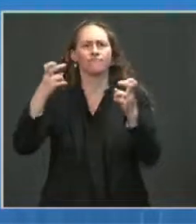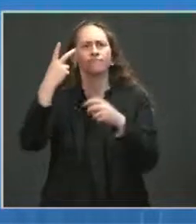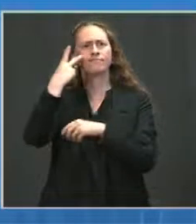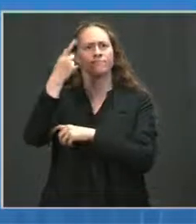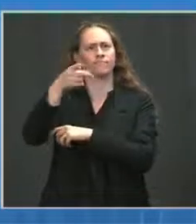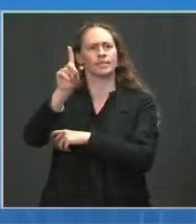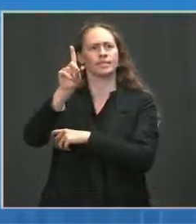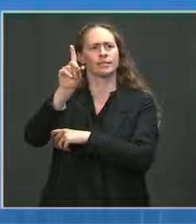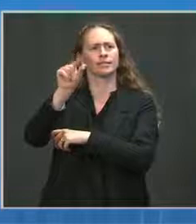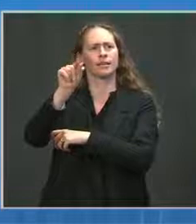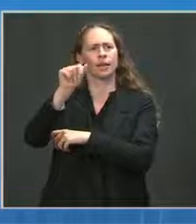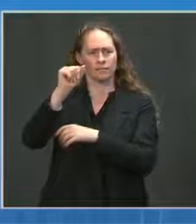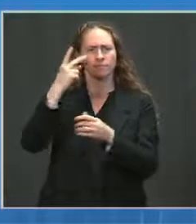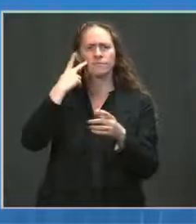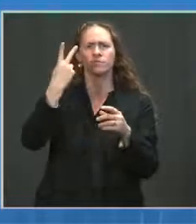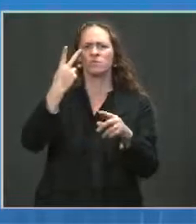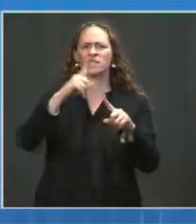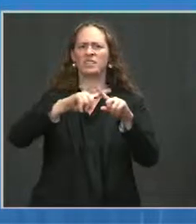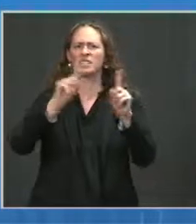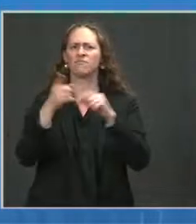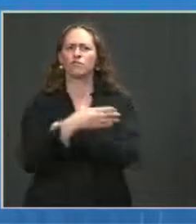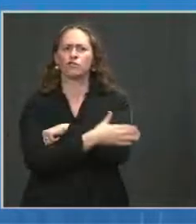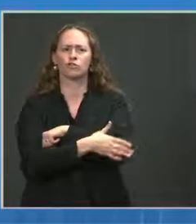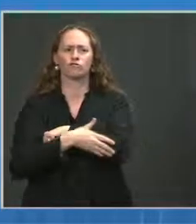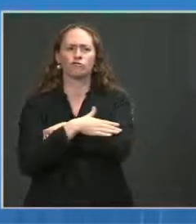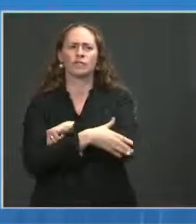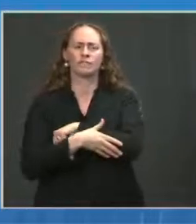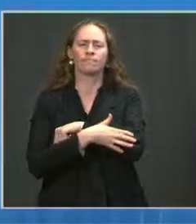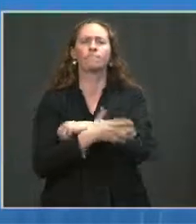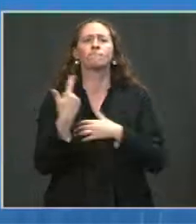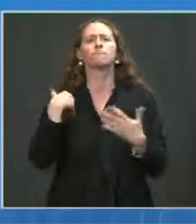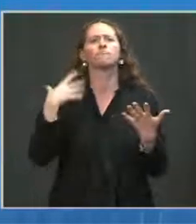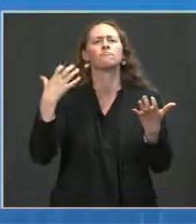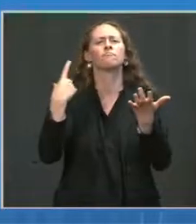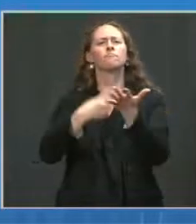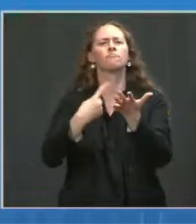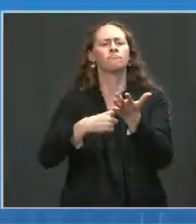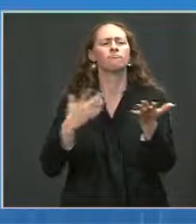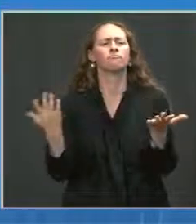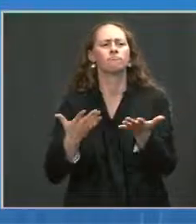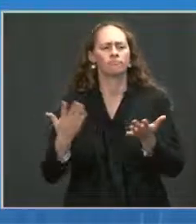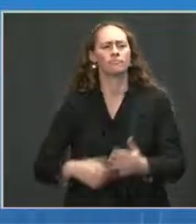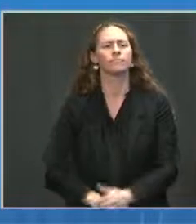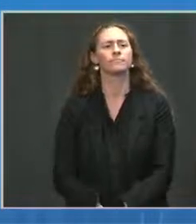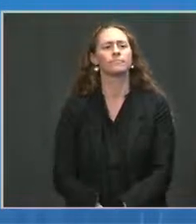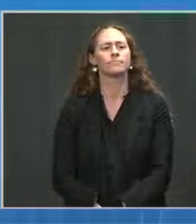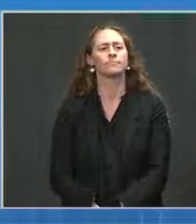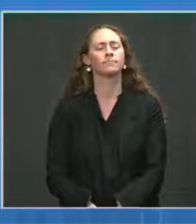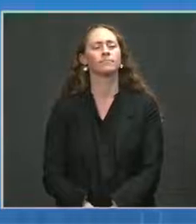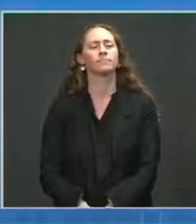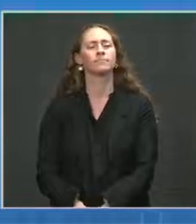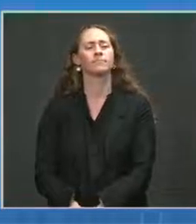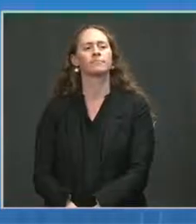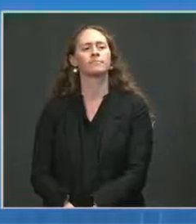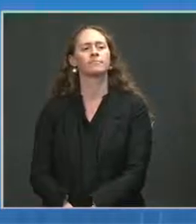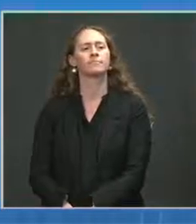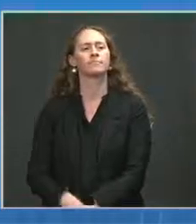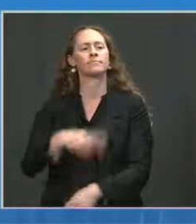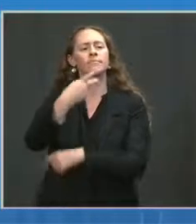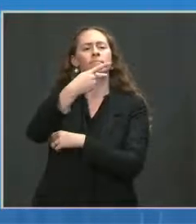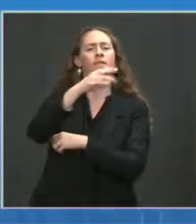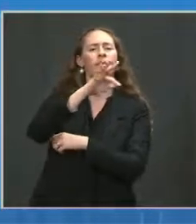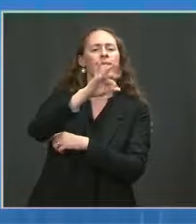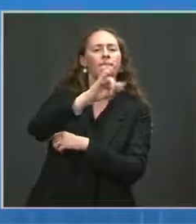multiple countries, but ask the question, what does a full component of a Pfizer mRNA provide